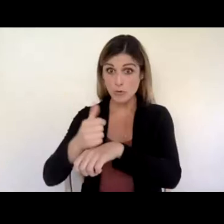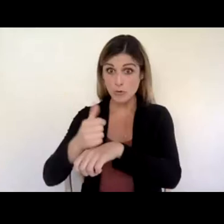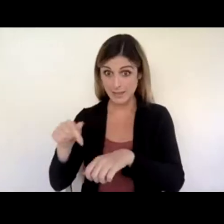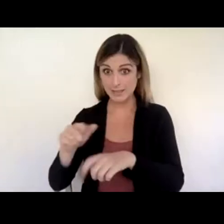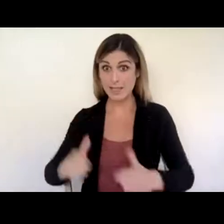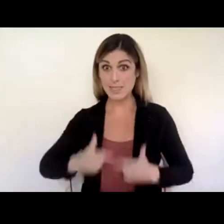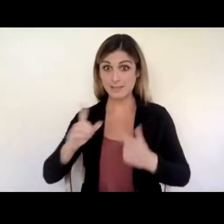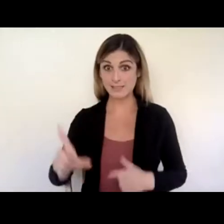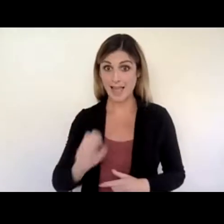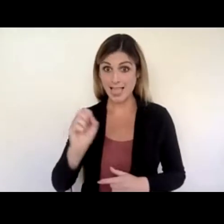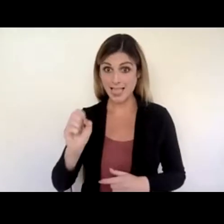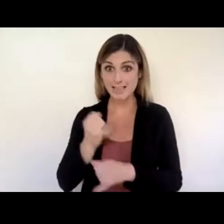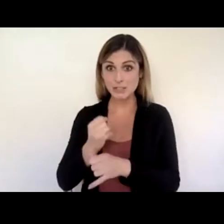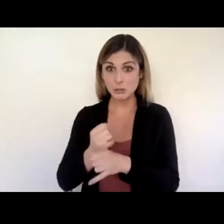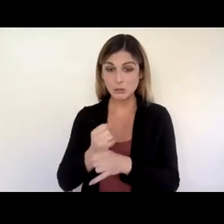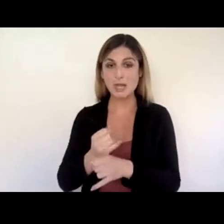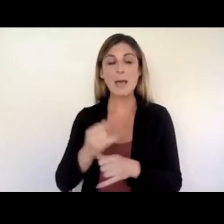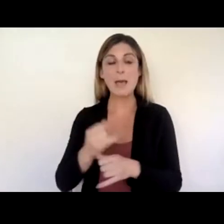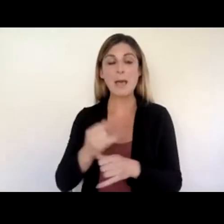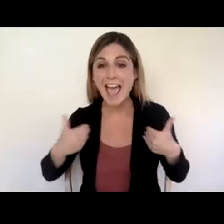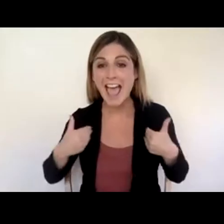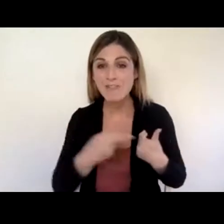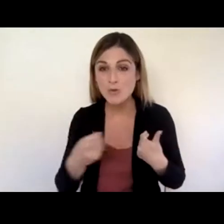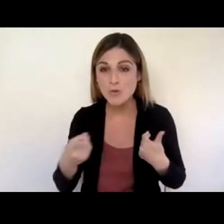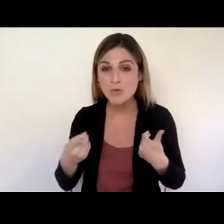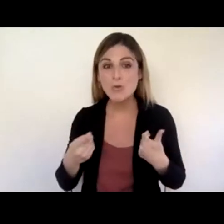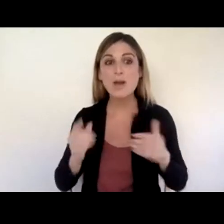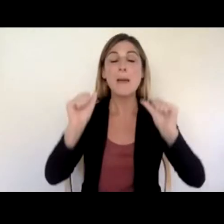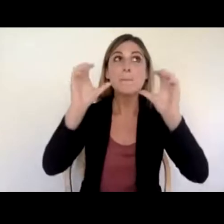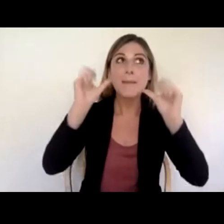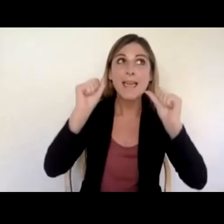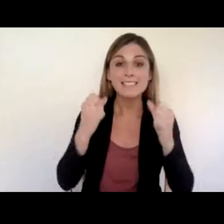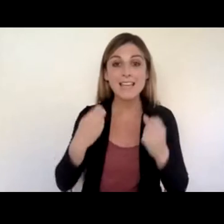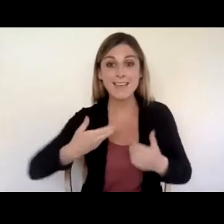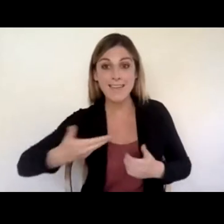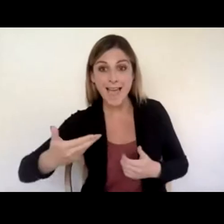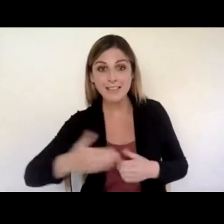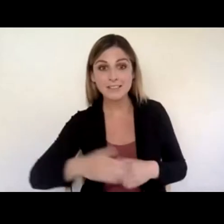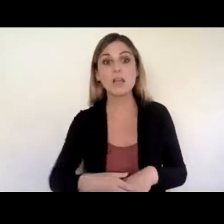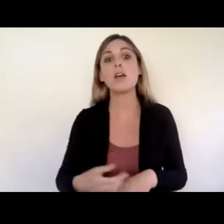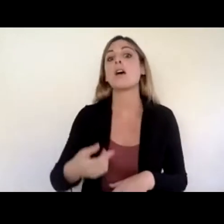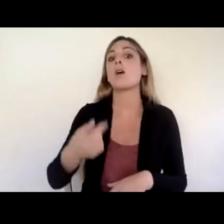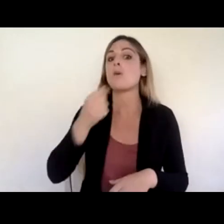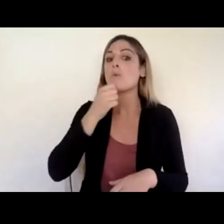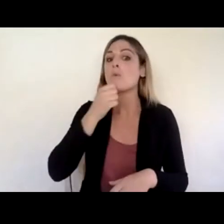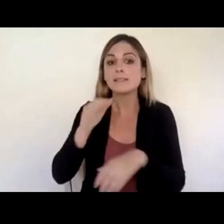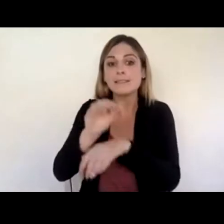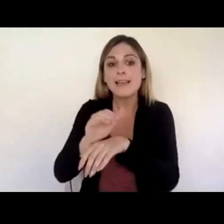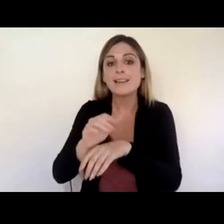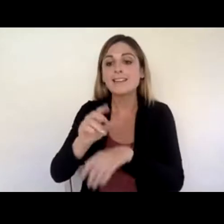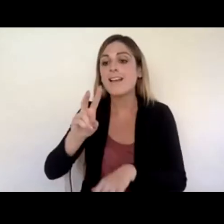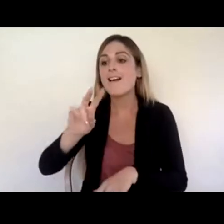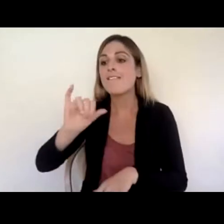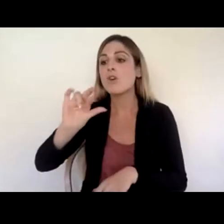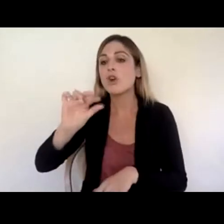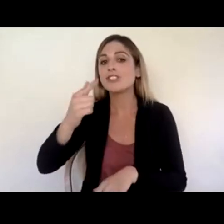amazing guest. Our guest tonight is Virginia Messina. She's a registered dietitian who writes about plant-based